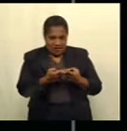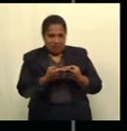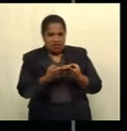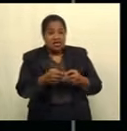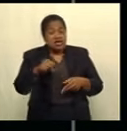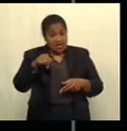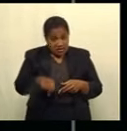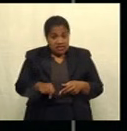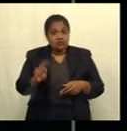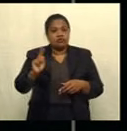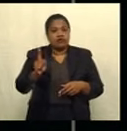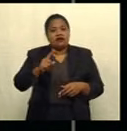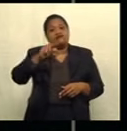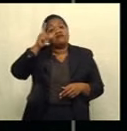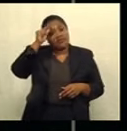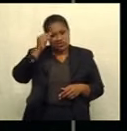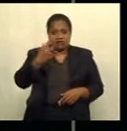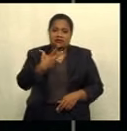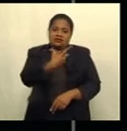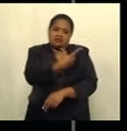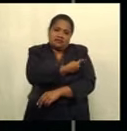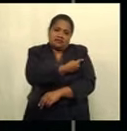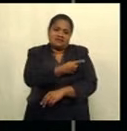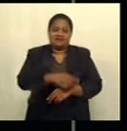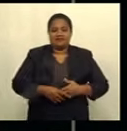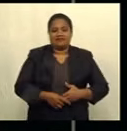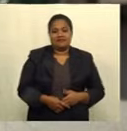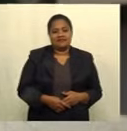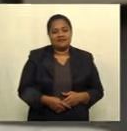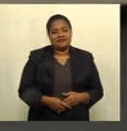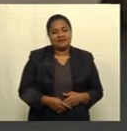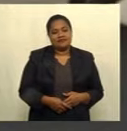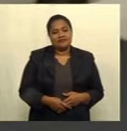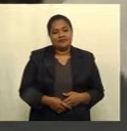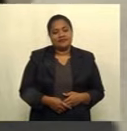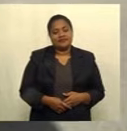require Fijians to be vaccinated. Lina Rees has more.